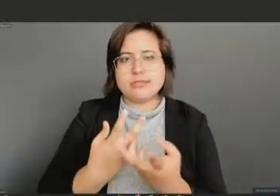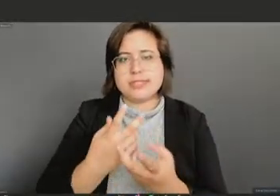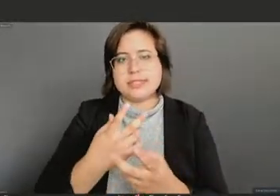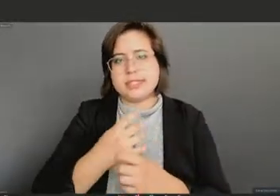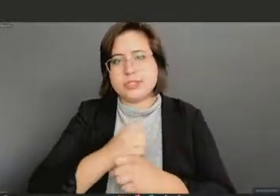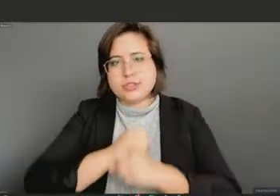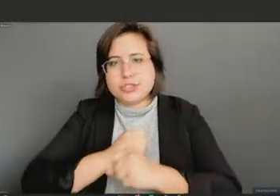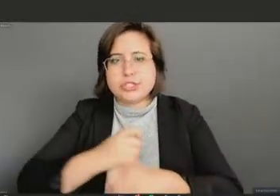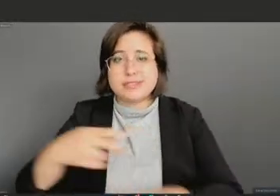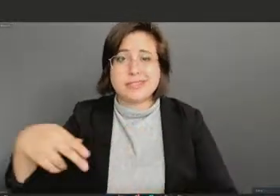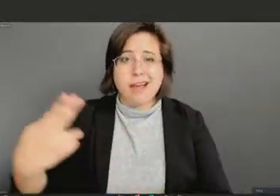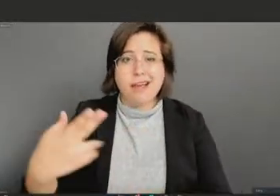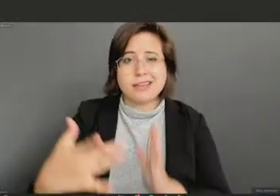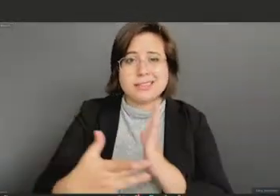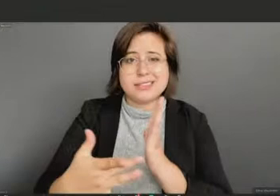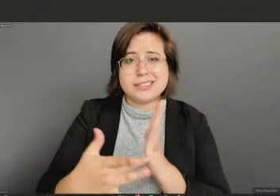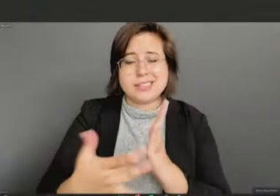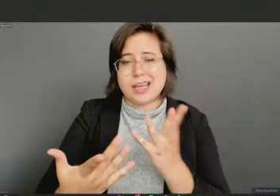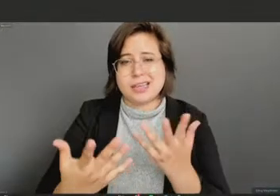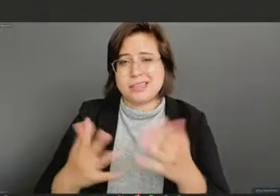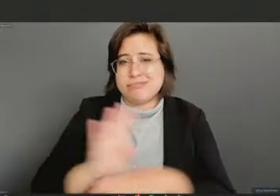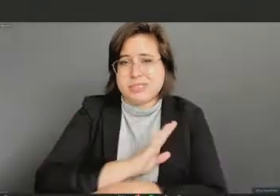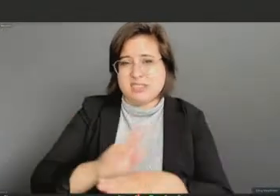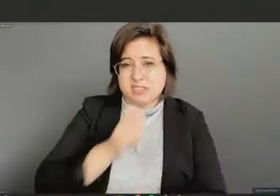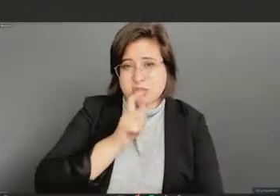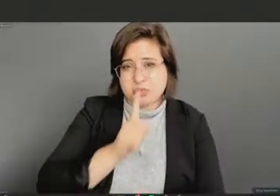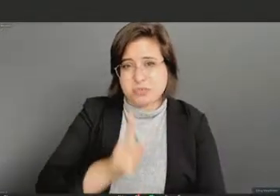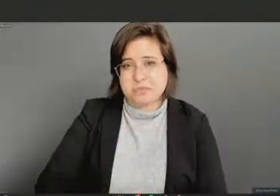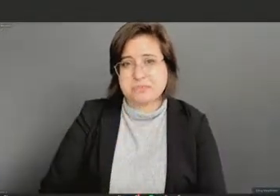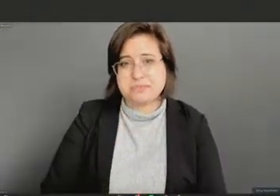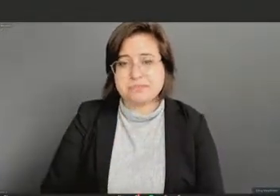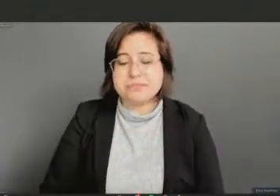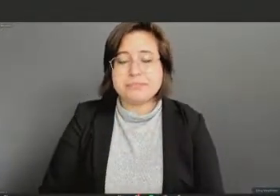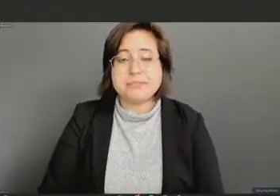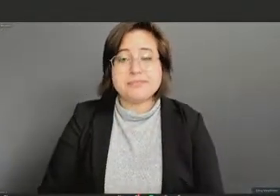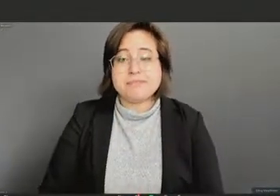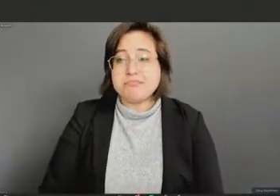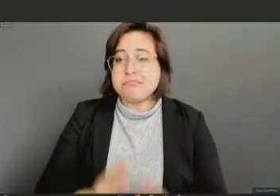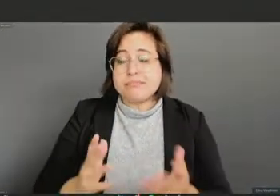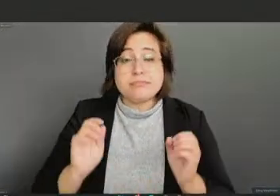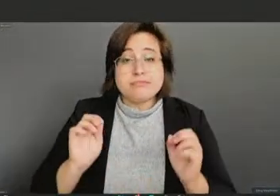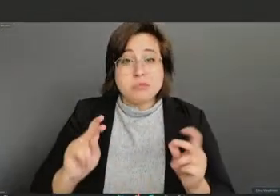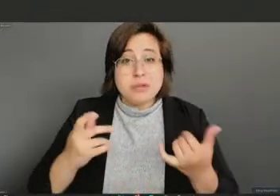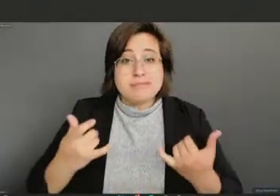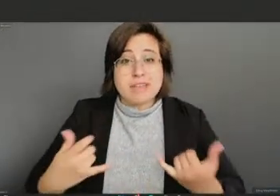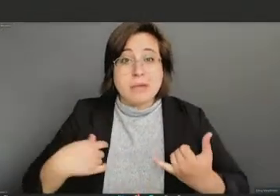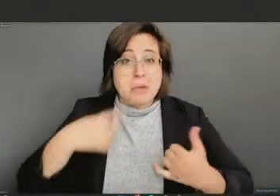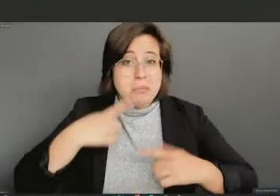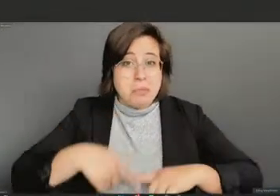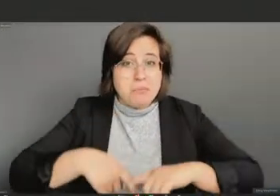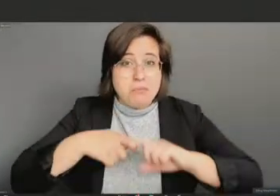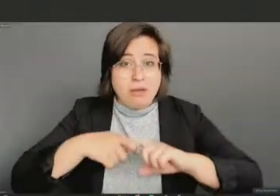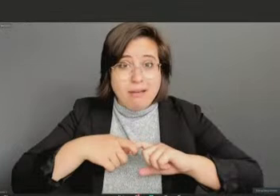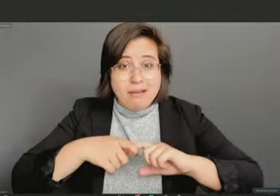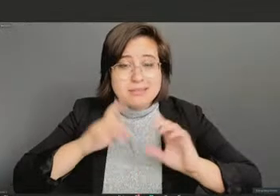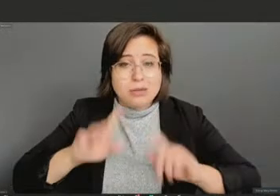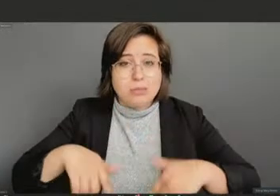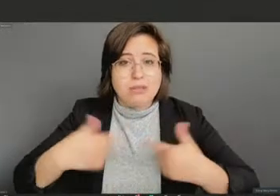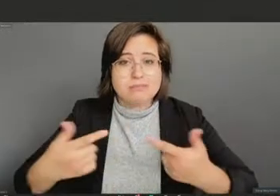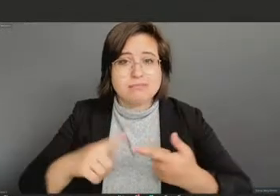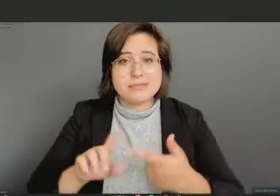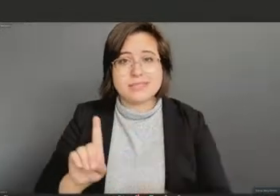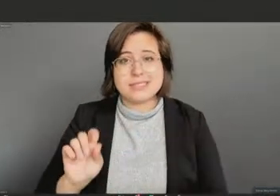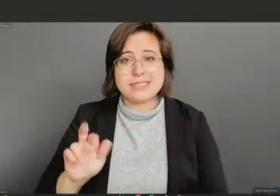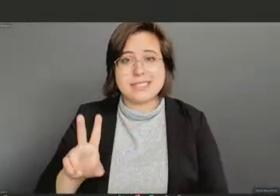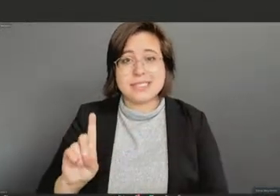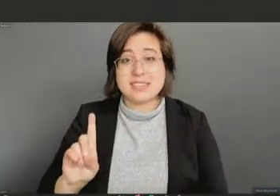high-tech industries. So with that, I'm going to pause and certainly hand it over to David. I don't know if